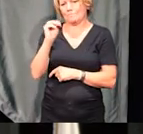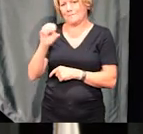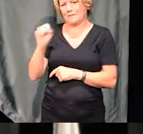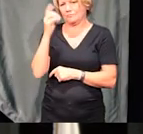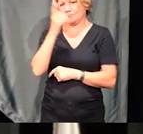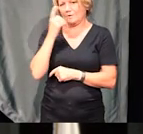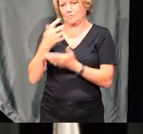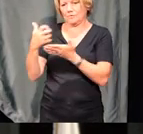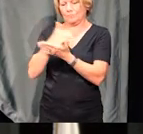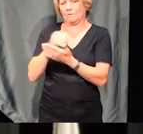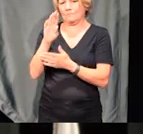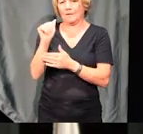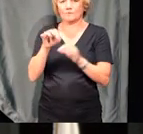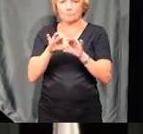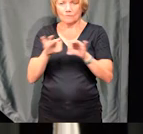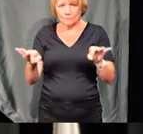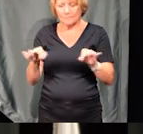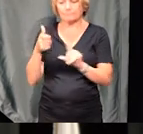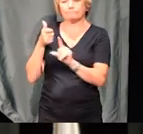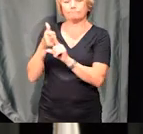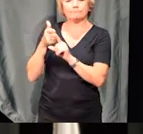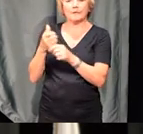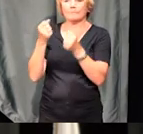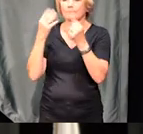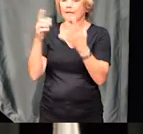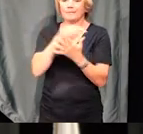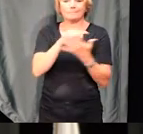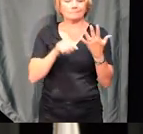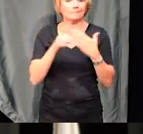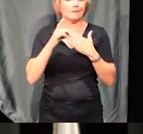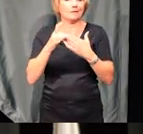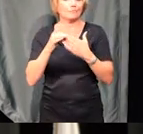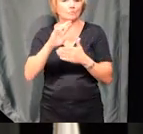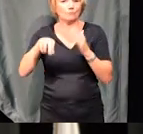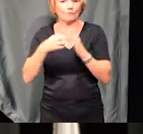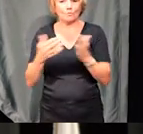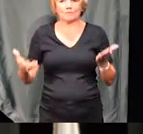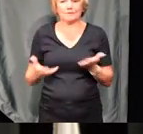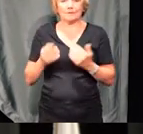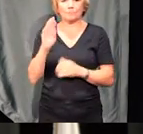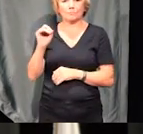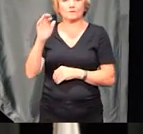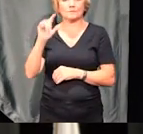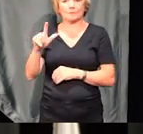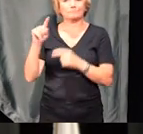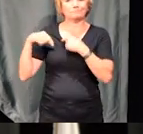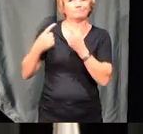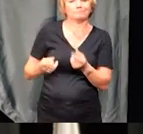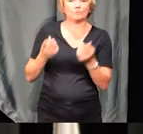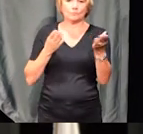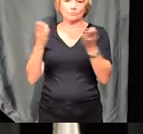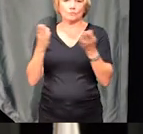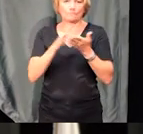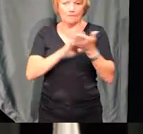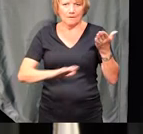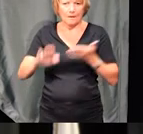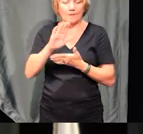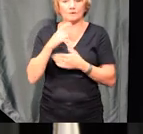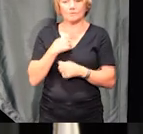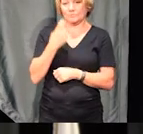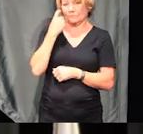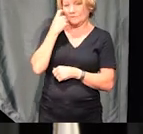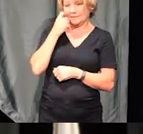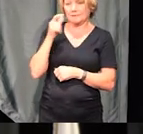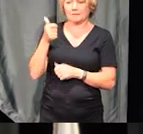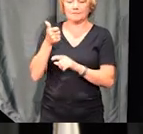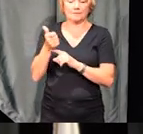degree. He has held numerous leadership roles at Bristol throughout his devoted service to the college. Most recently,